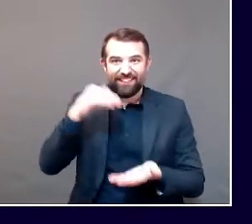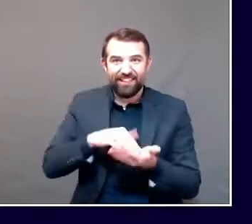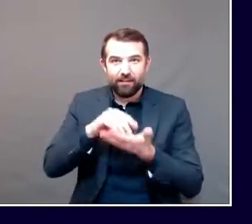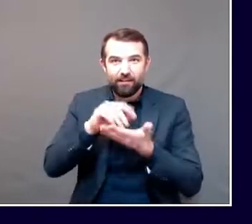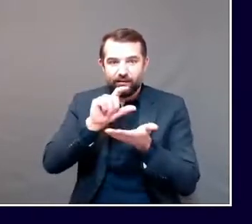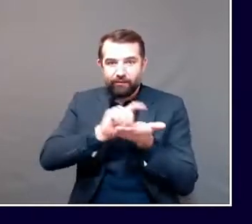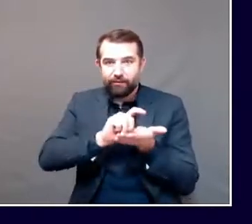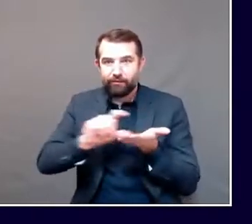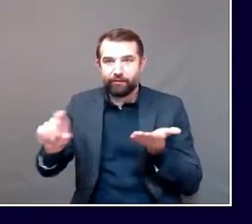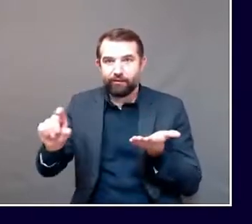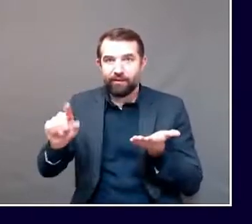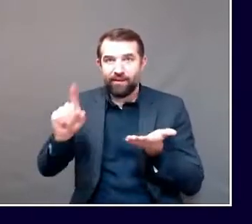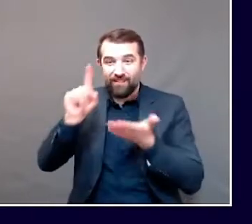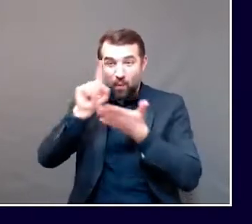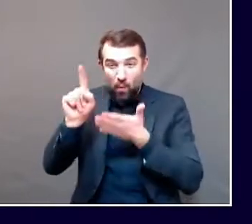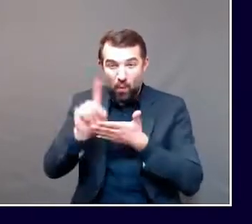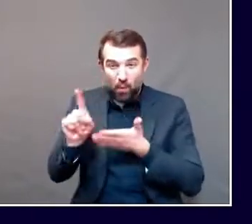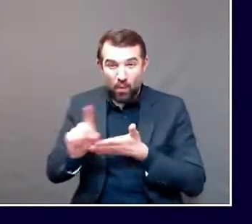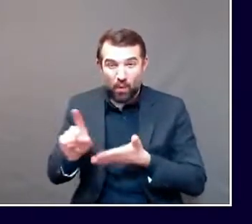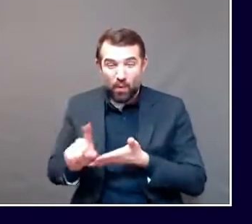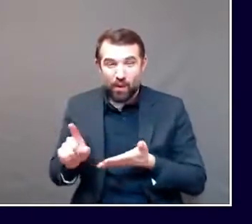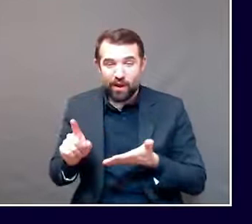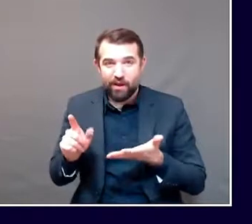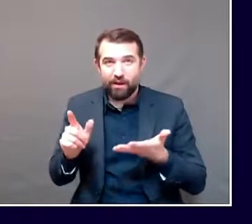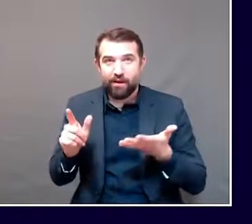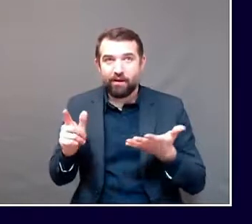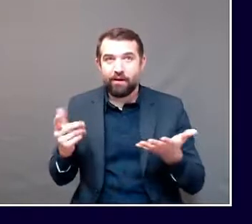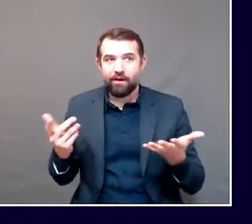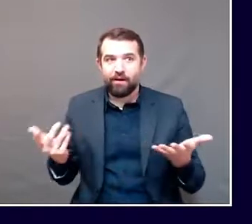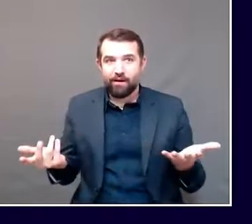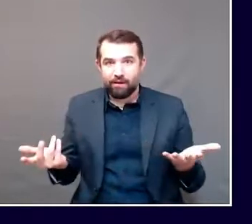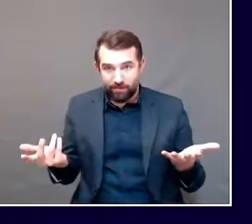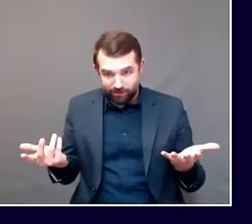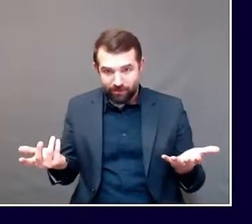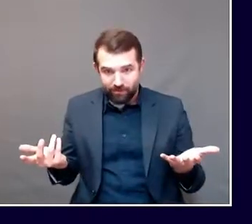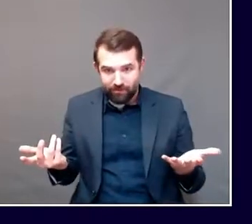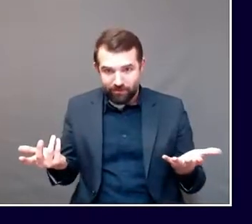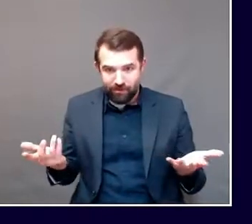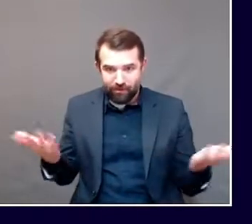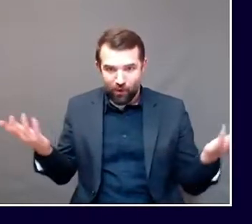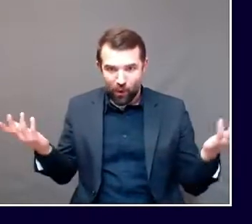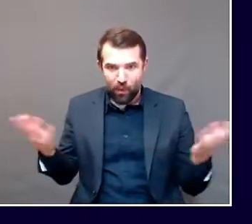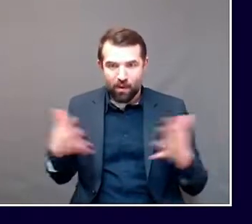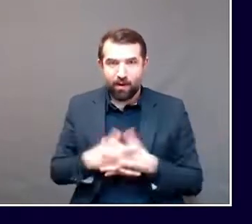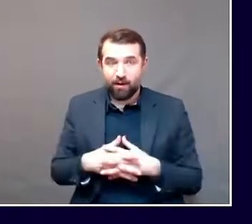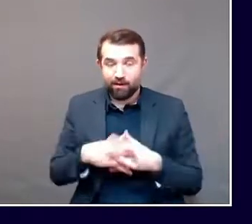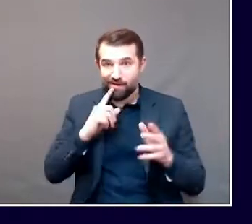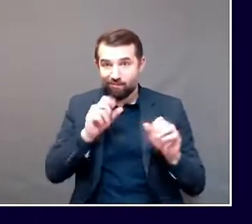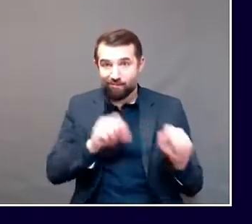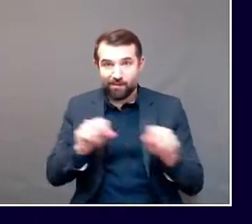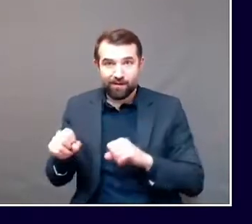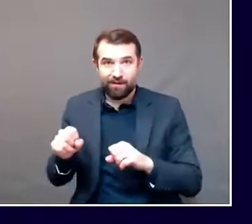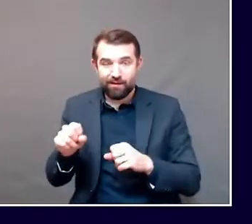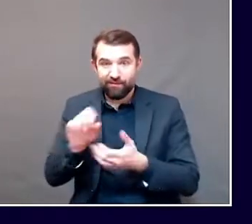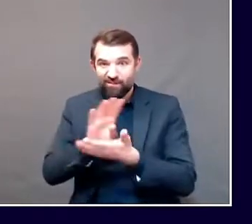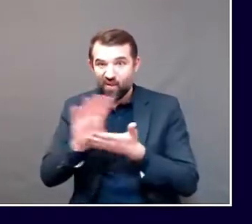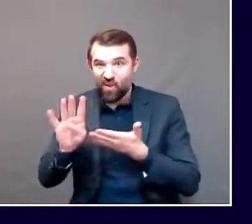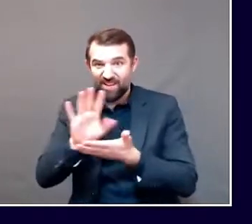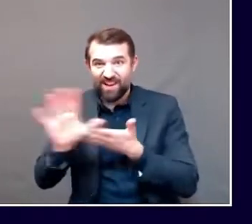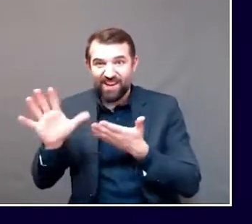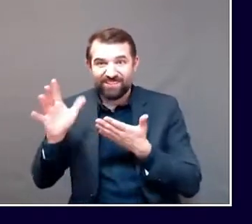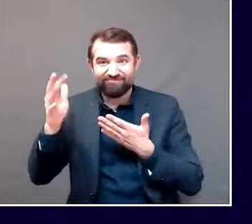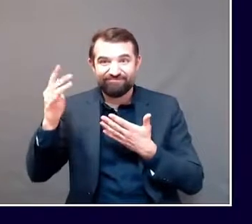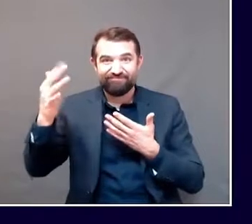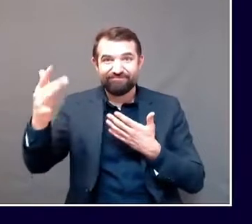week. That means that in any given month, we may get maybe right now at current speeds,